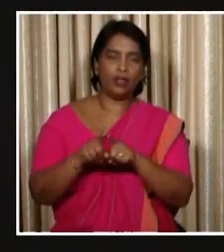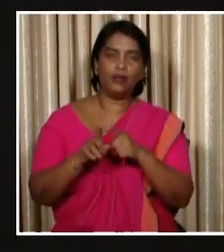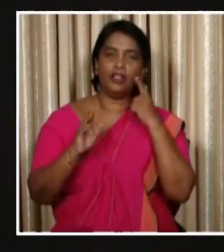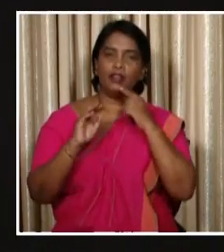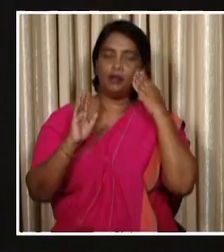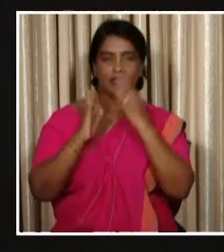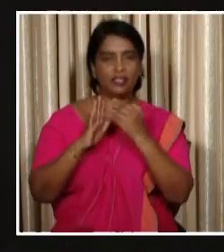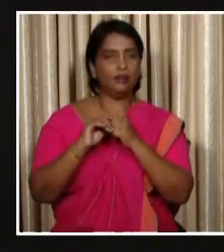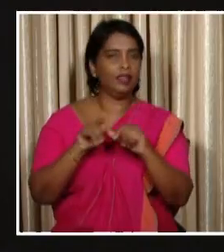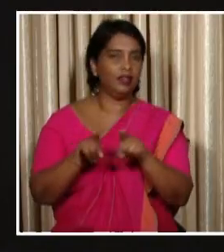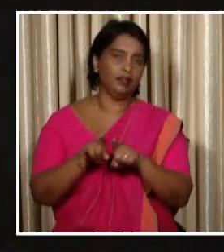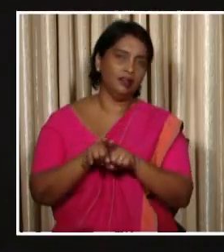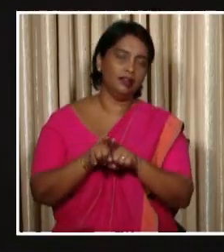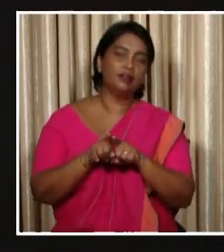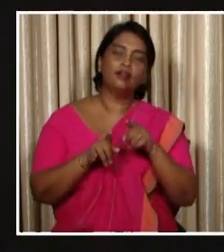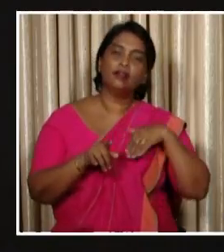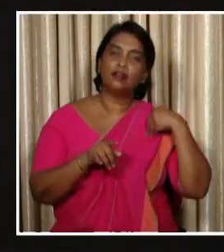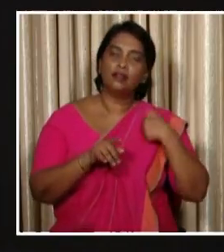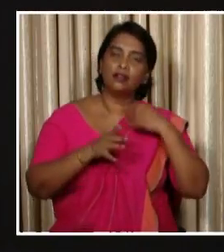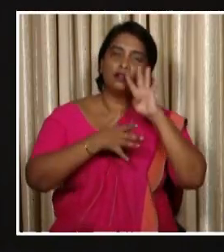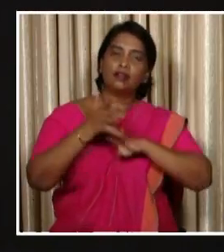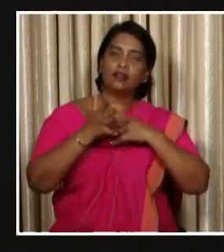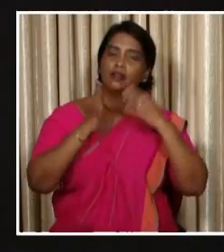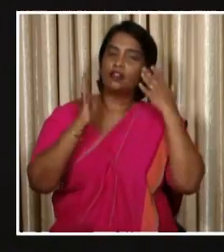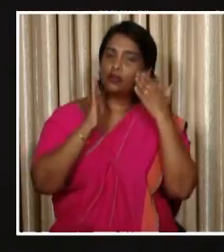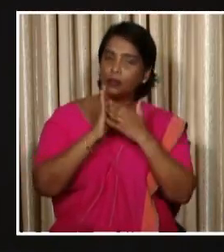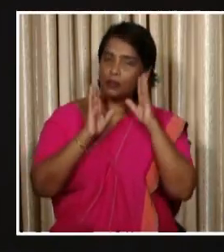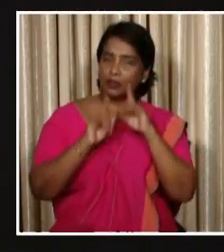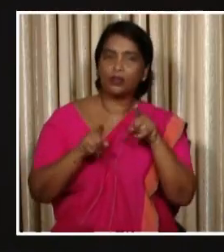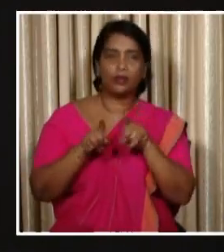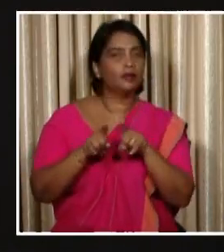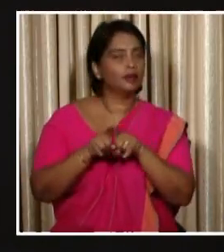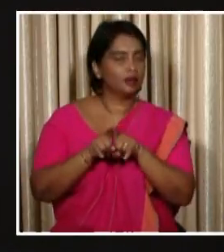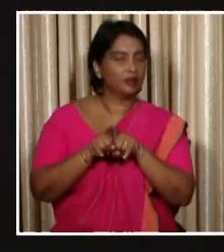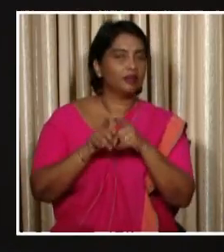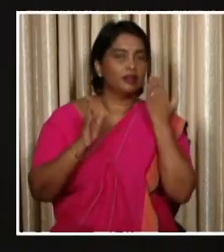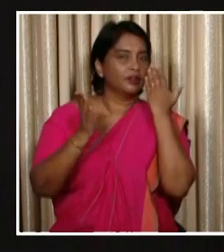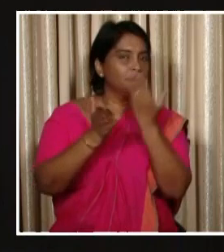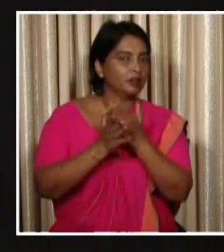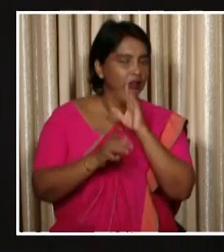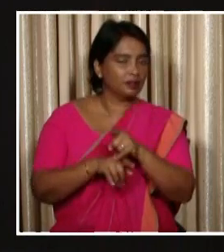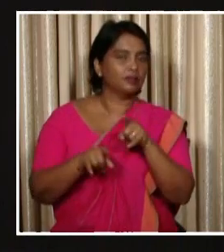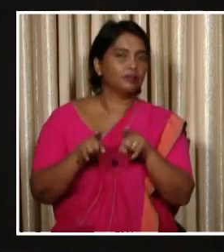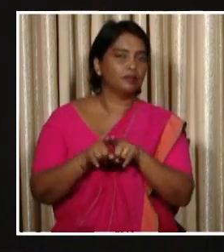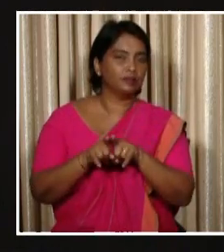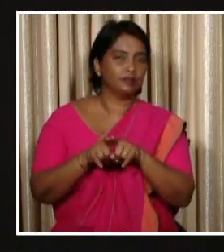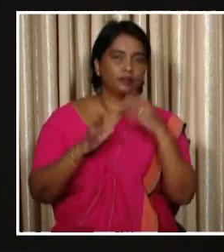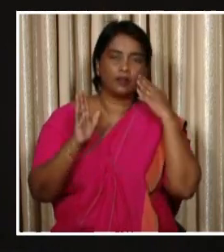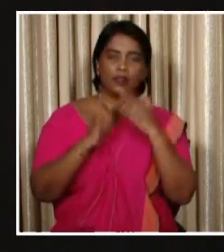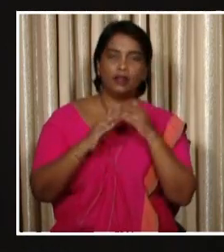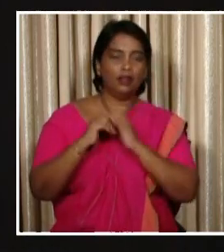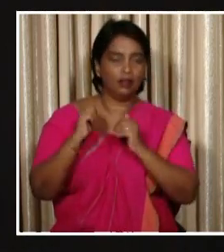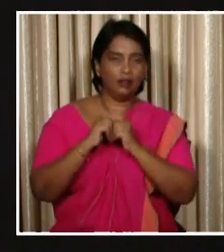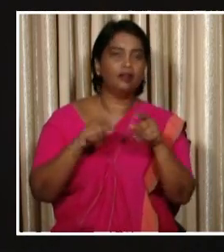The Protection Act will provide the certainty to investors to come to Sri Lanka, to invest in Sri Lankan businesses